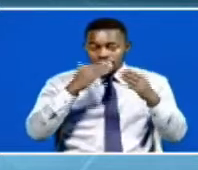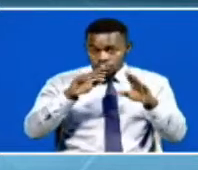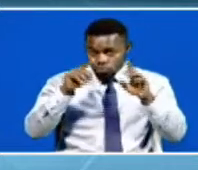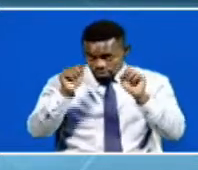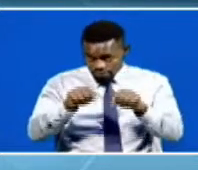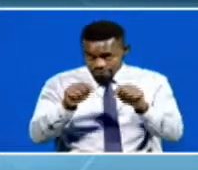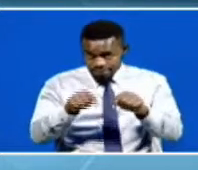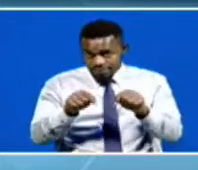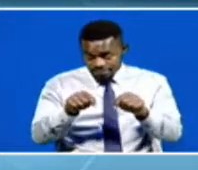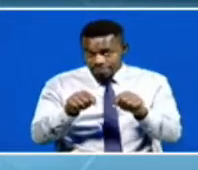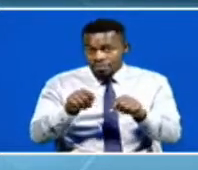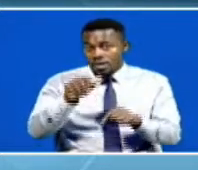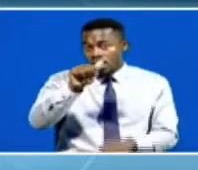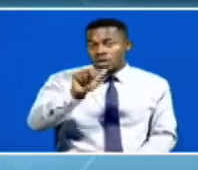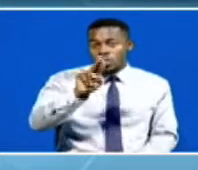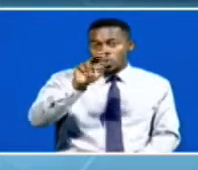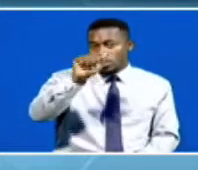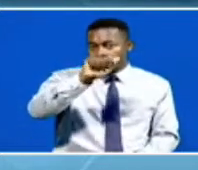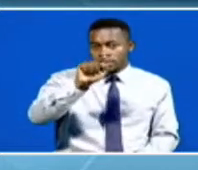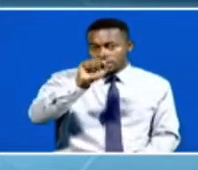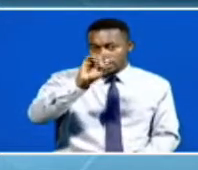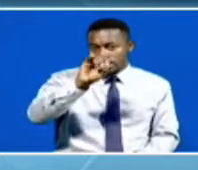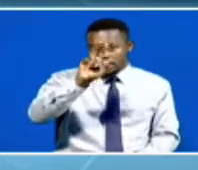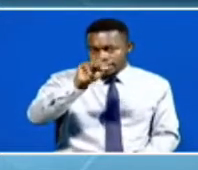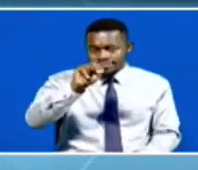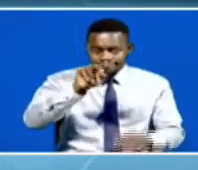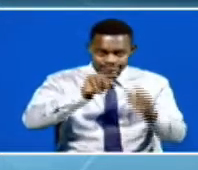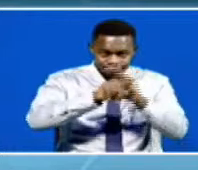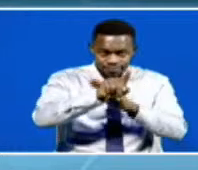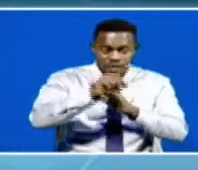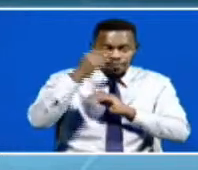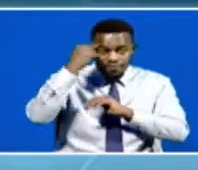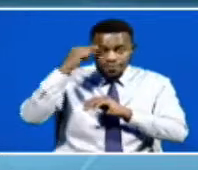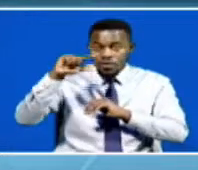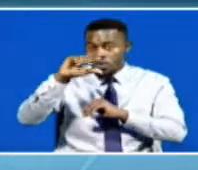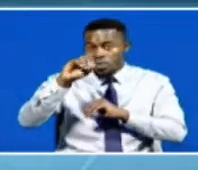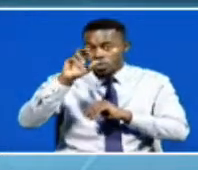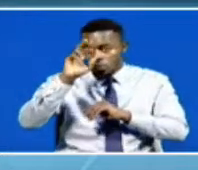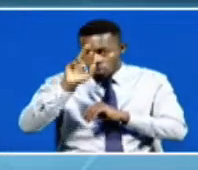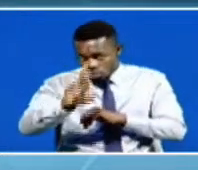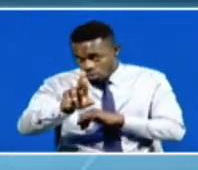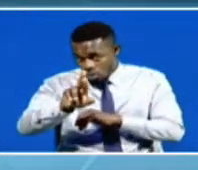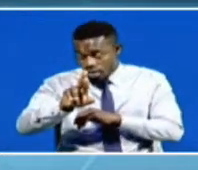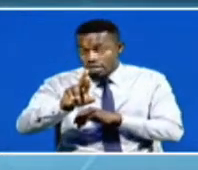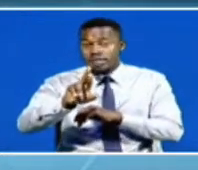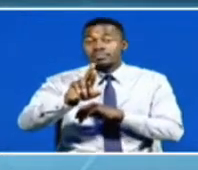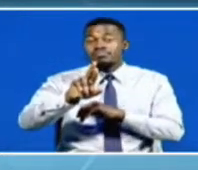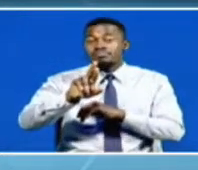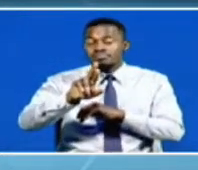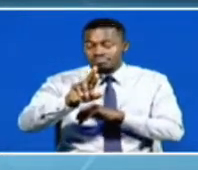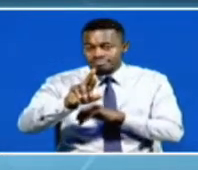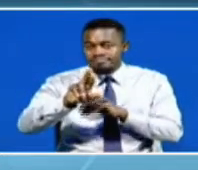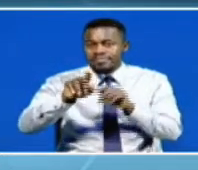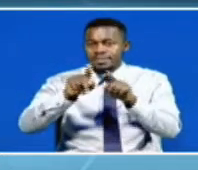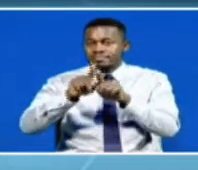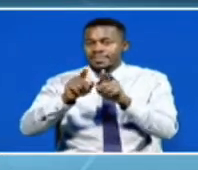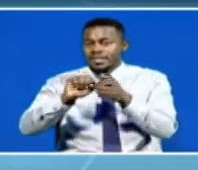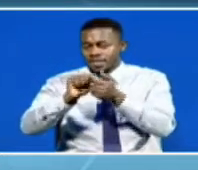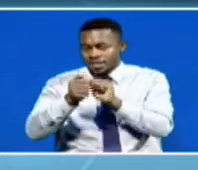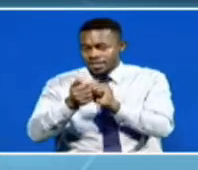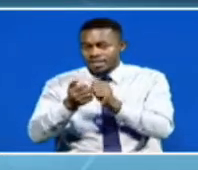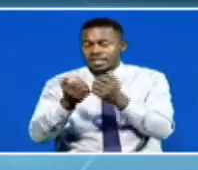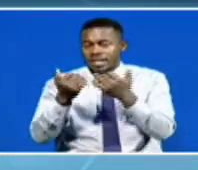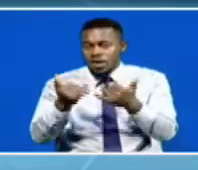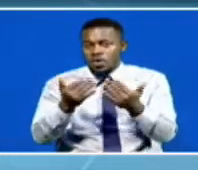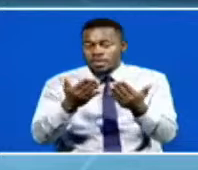today. Austin Odhiambo scored the winning goal for Kogalo, who had missed a number of goal-scoring opportunities. In a different